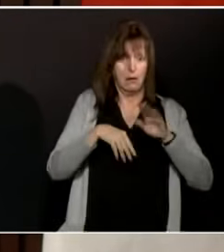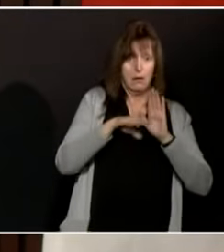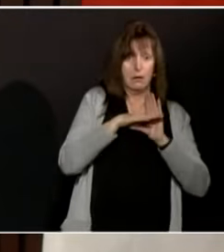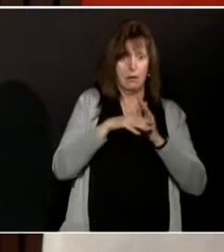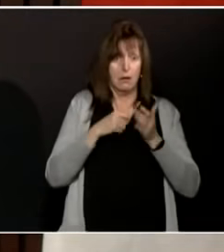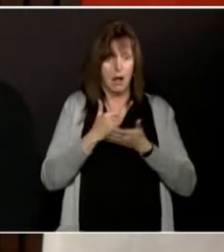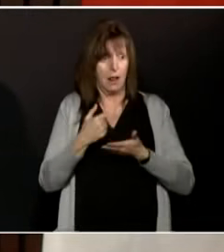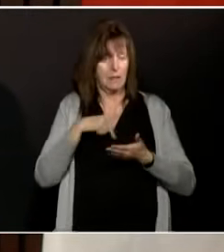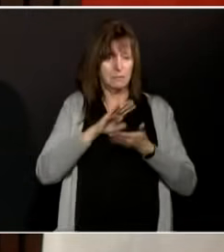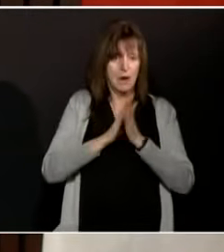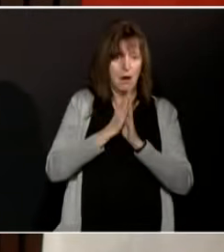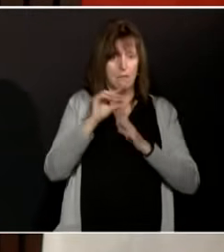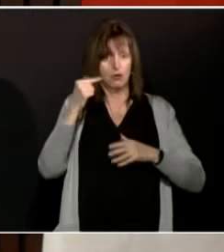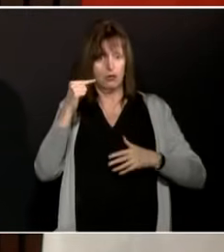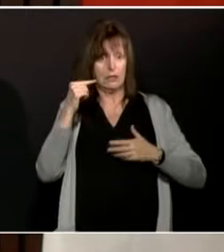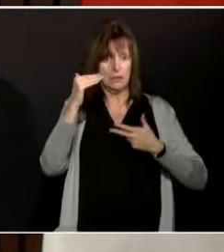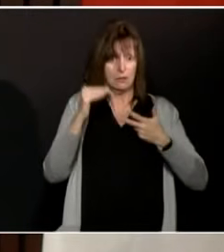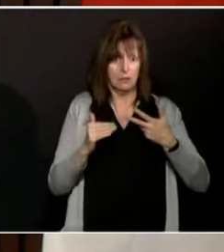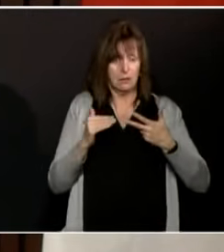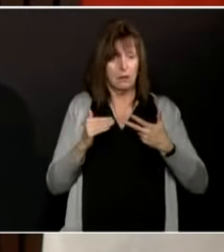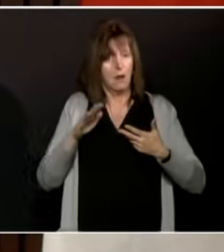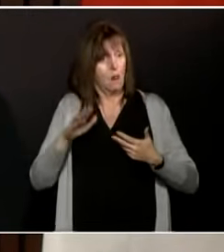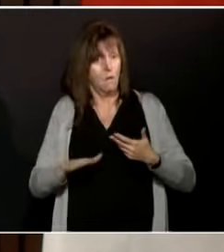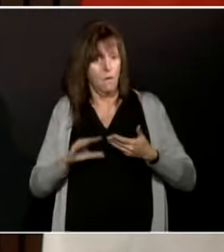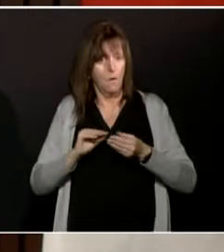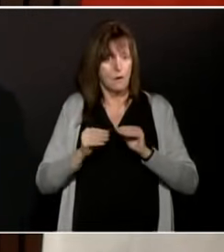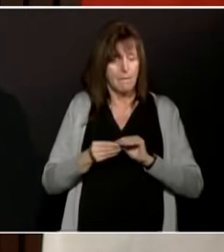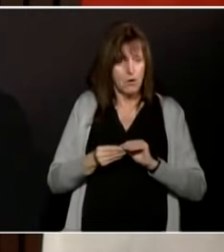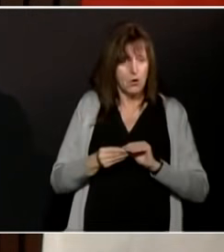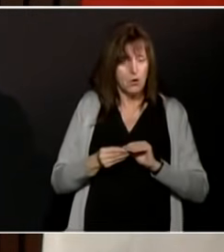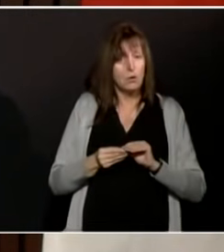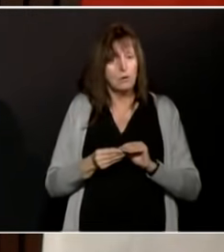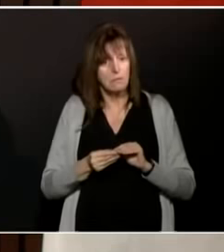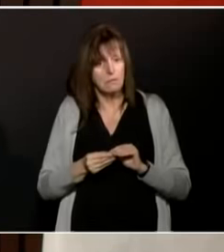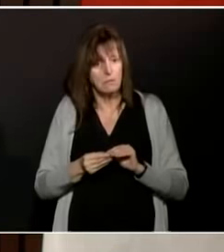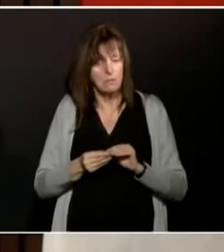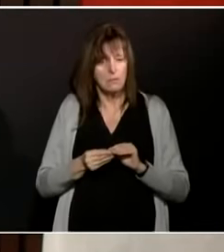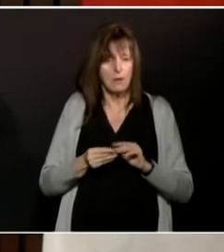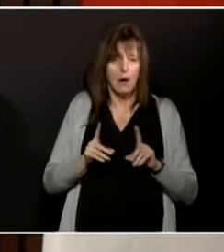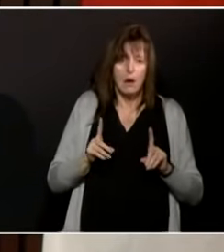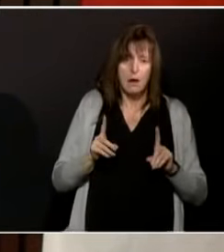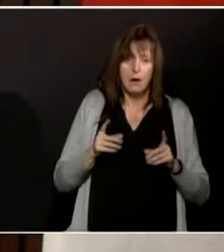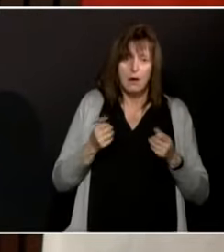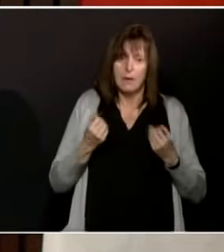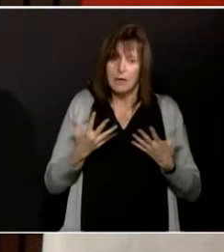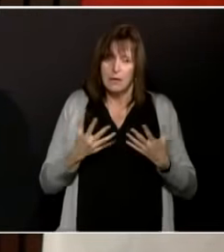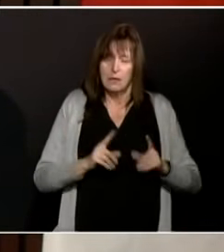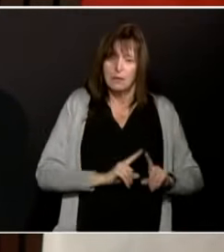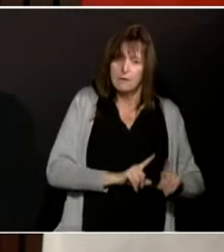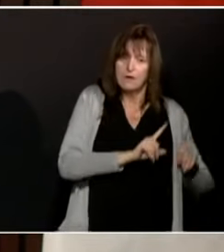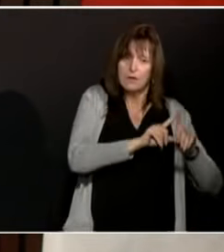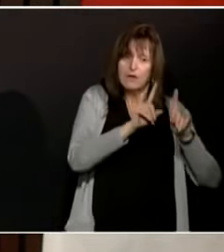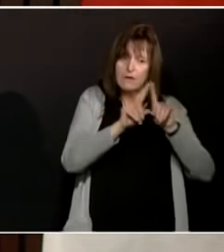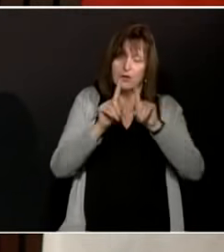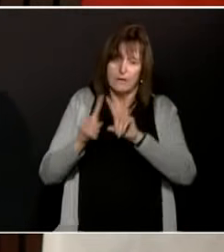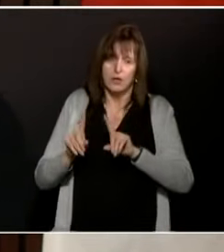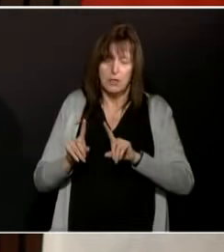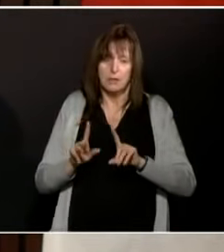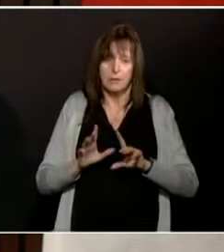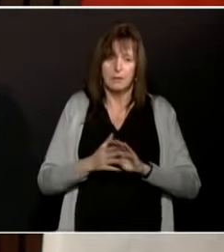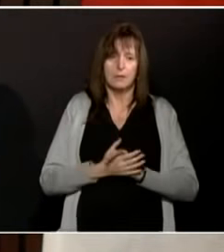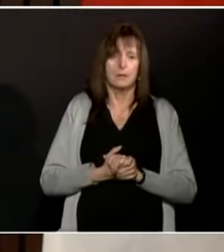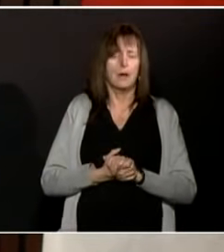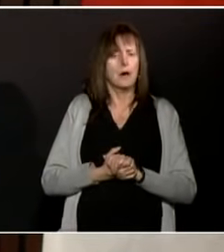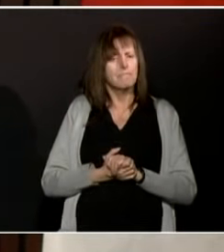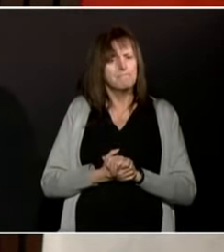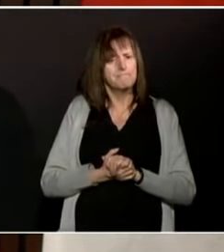think, a series of things that would really help change. And I just want to sort of maybe stop here for a second. I think we all sort of hope that there